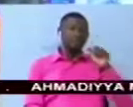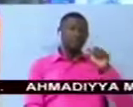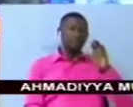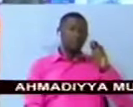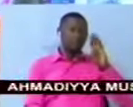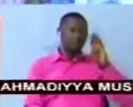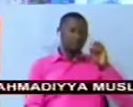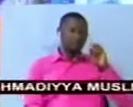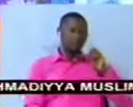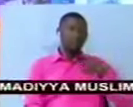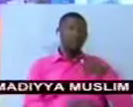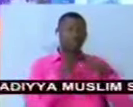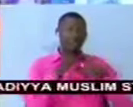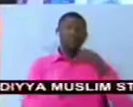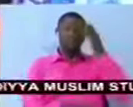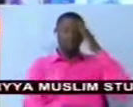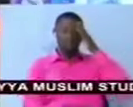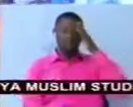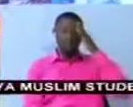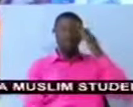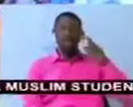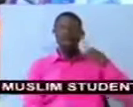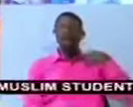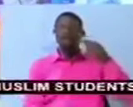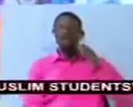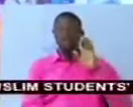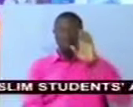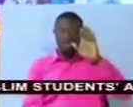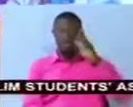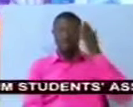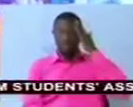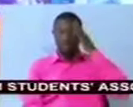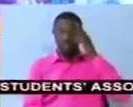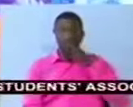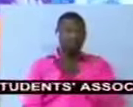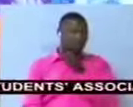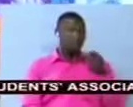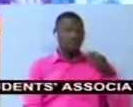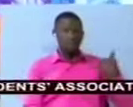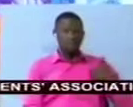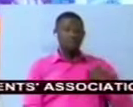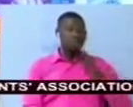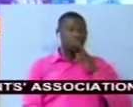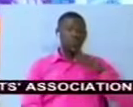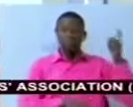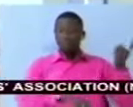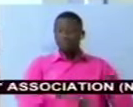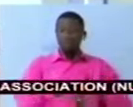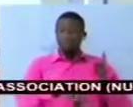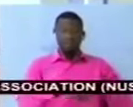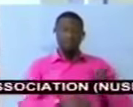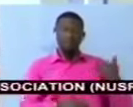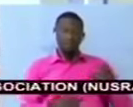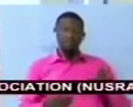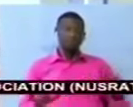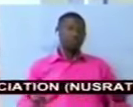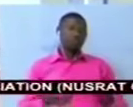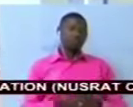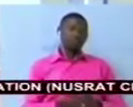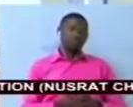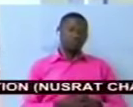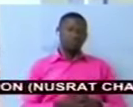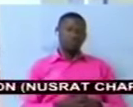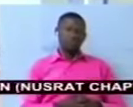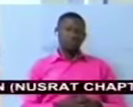ñoy door kat yi fofu. Later I came to realize that they were the one who beat people. But how do you know that? Naka nga hame